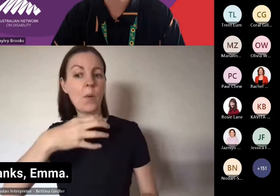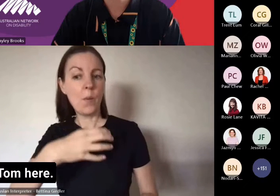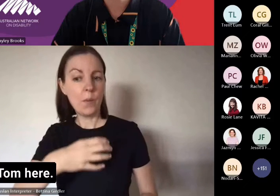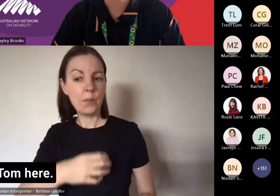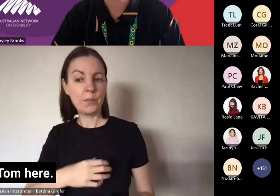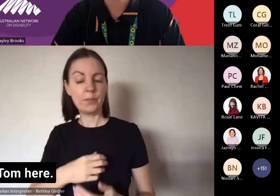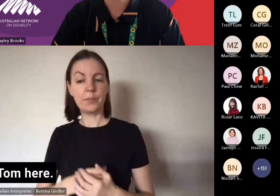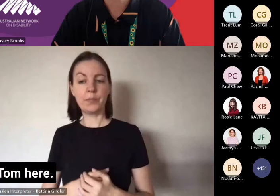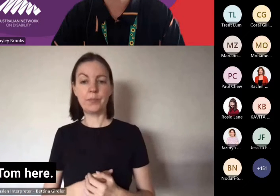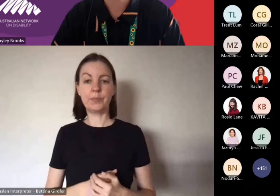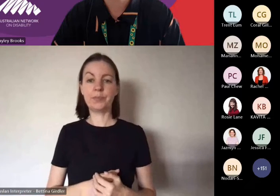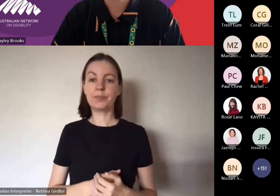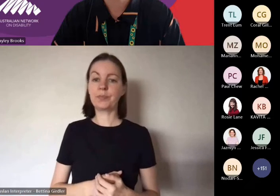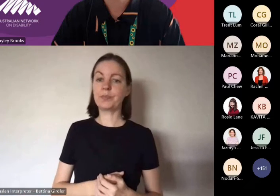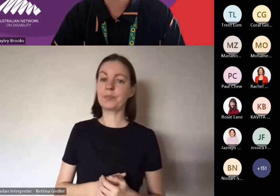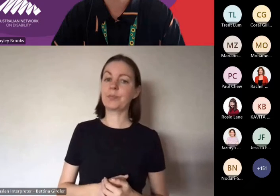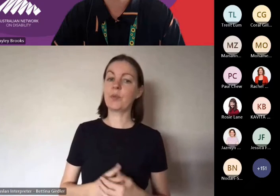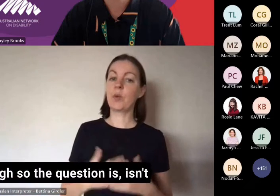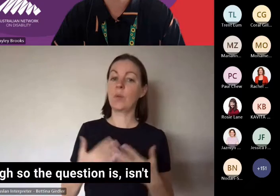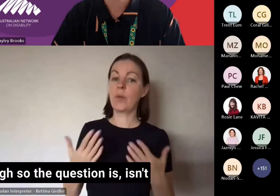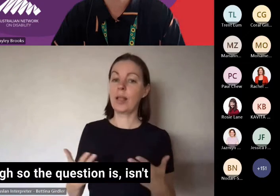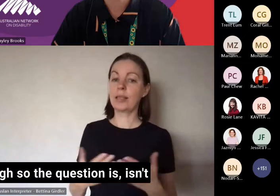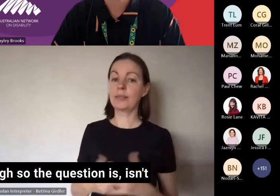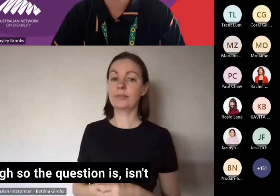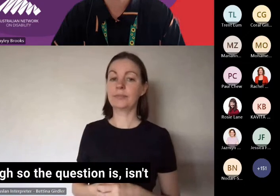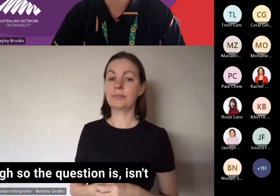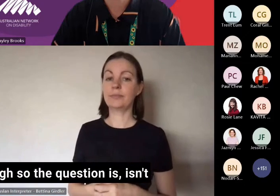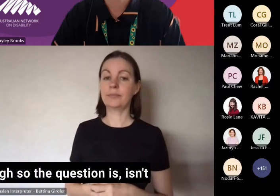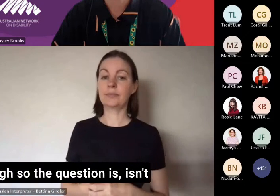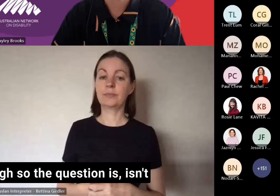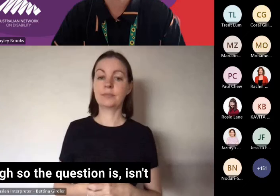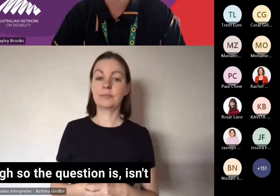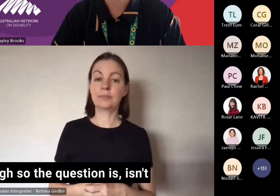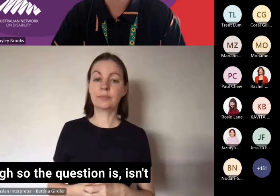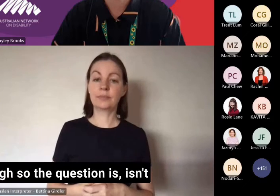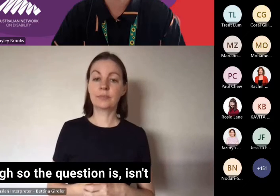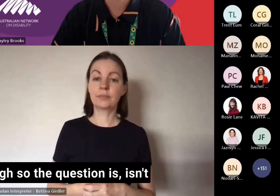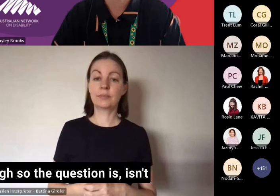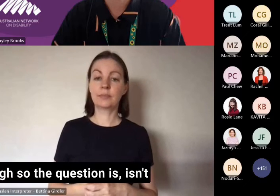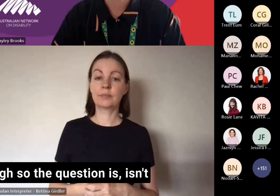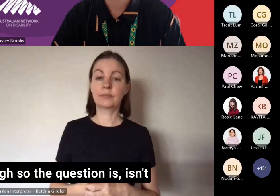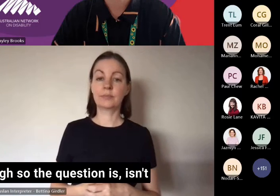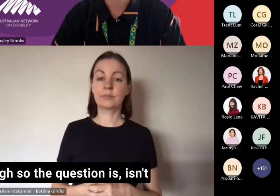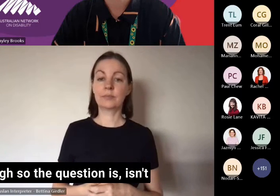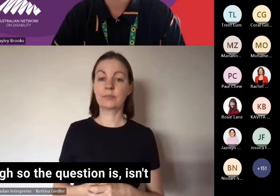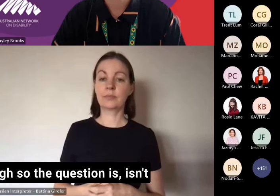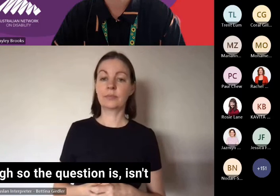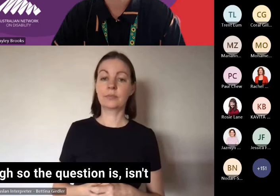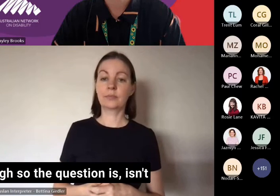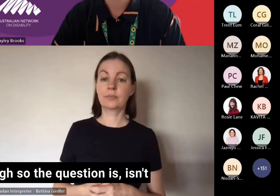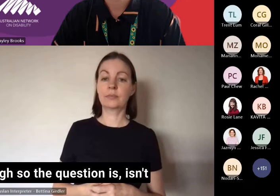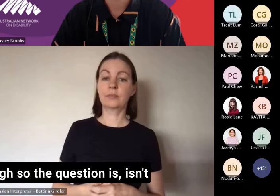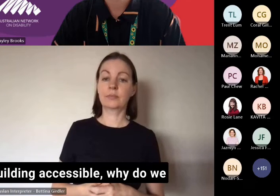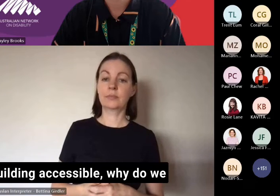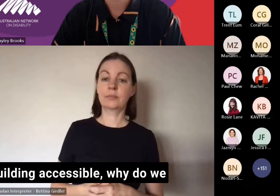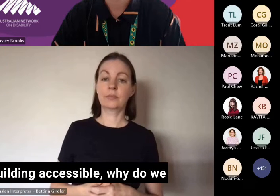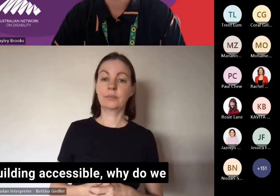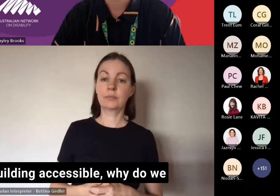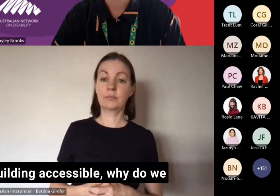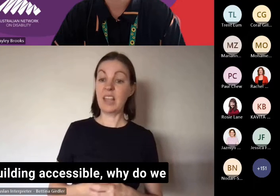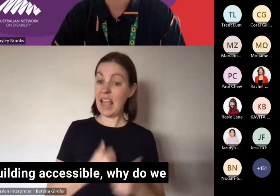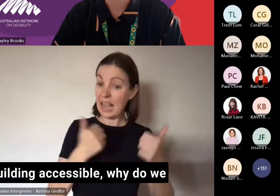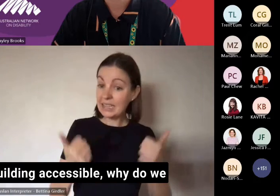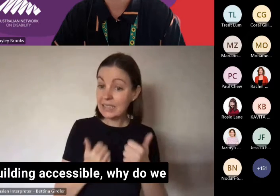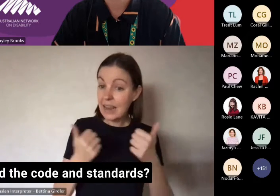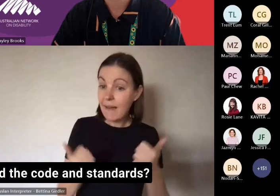Thanks, Emma. Tom here. Well, isn't it enough? So the question is, isn't it enough to make a